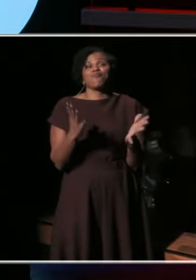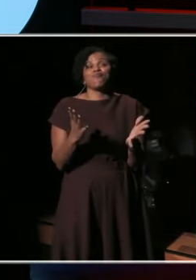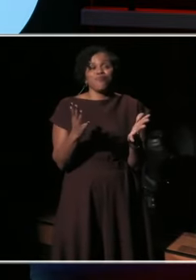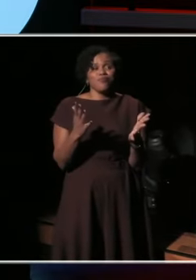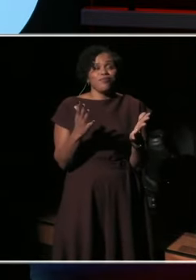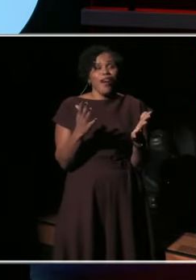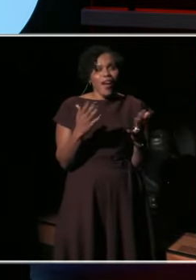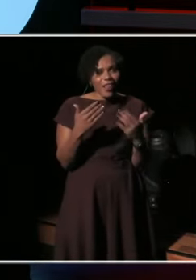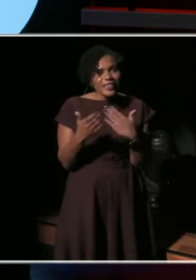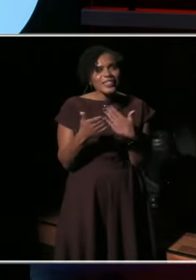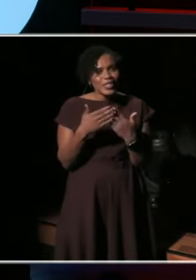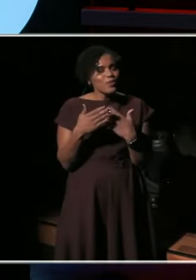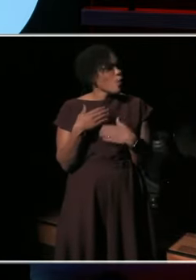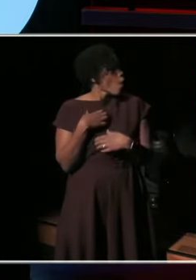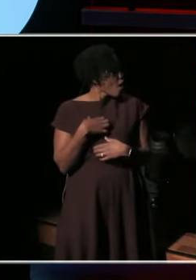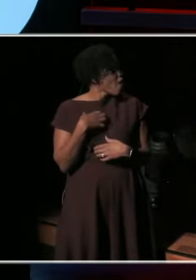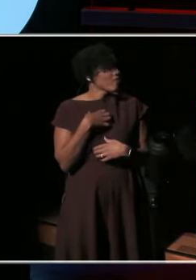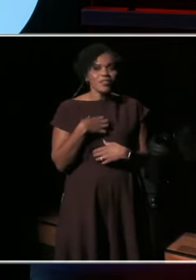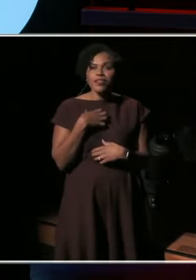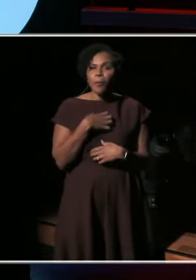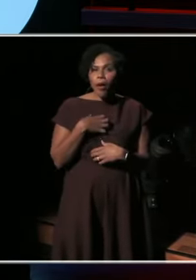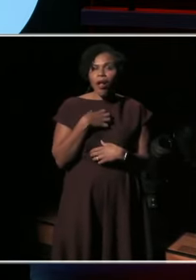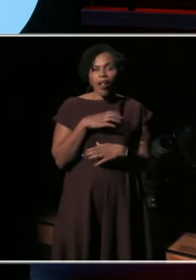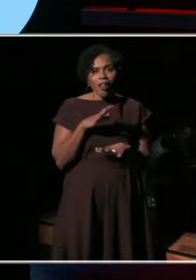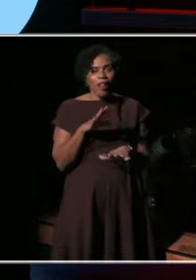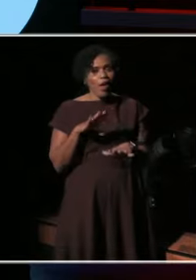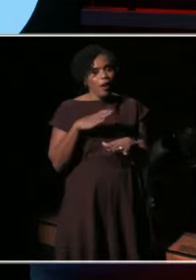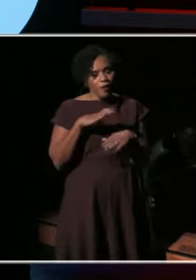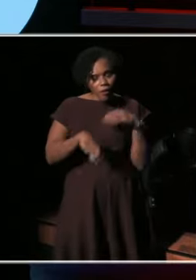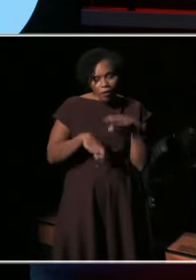Much more comfortable without these shoes on.